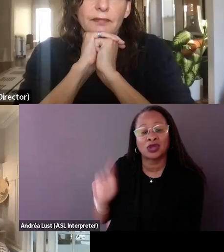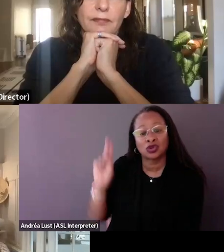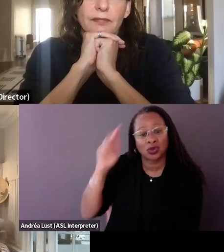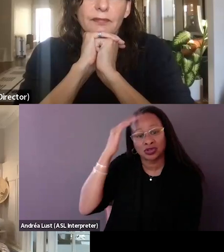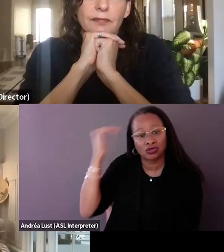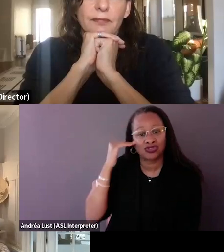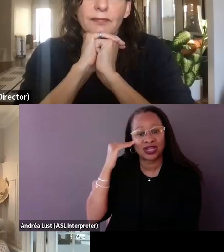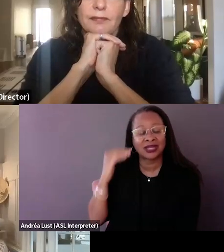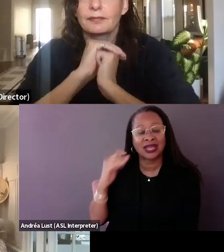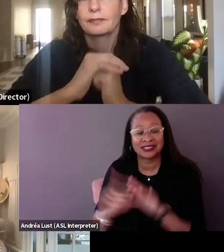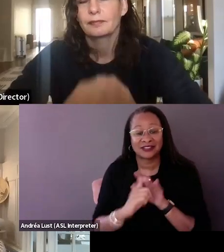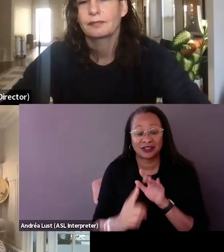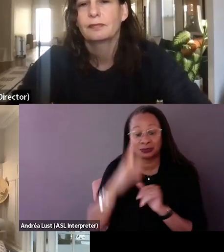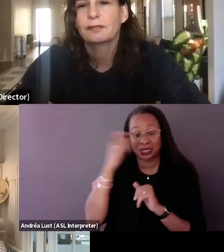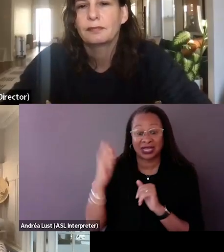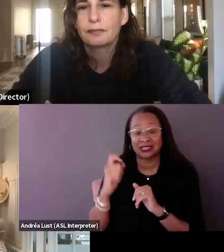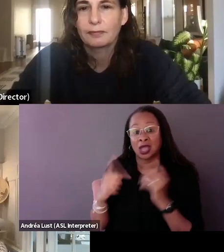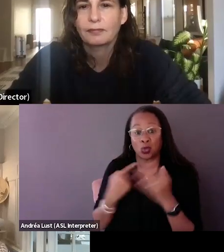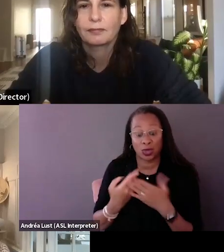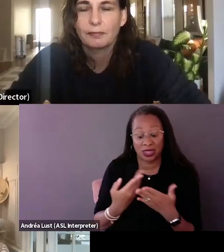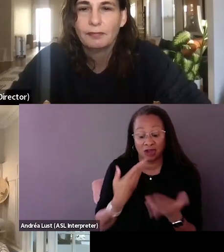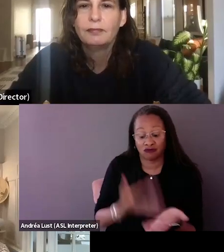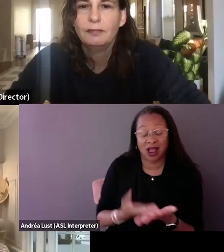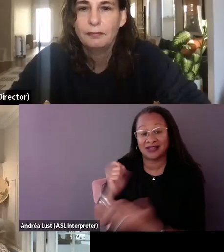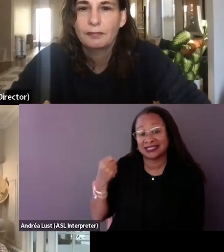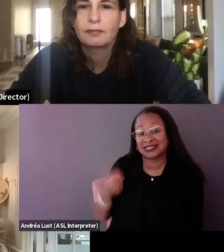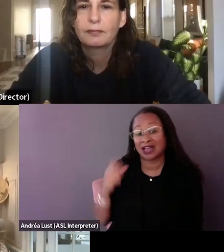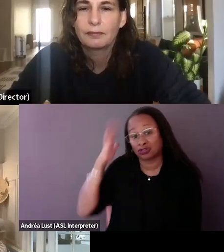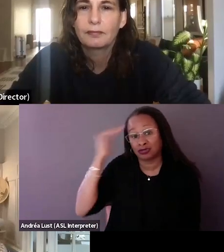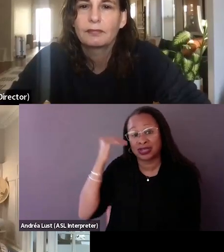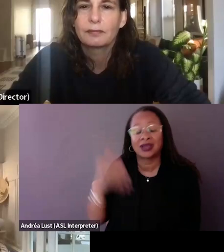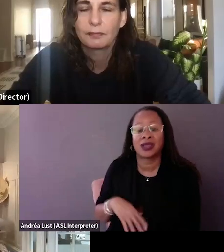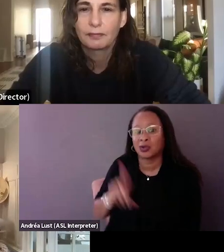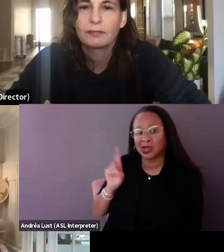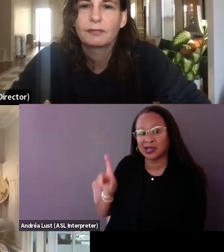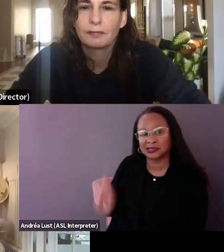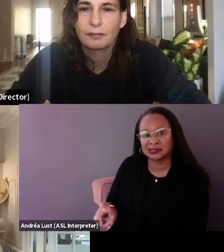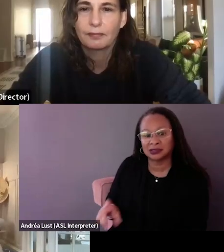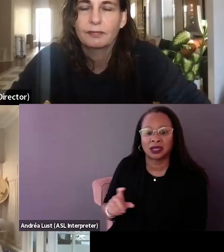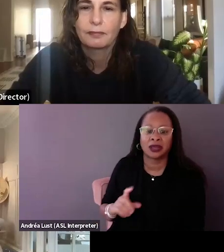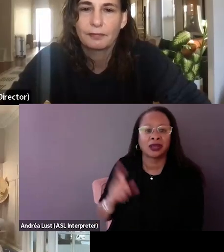always debrief them when they arrive in South Korea. So we knew in theory, okay, you traverse this